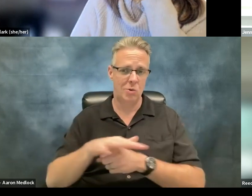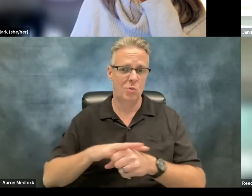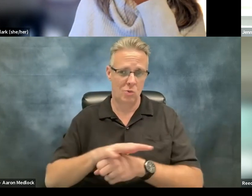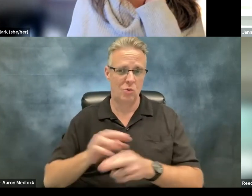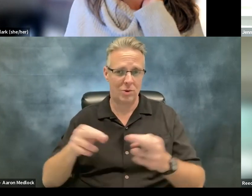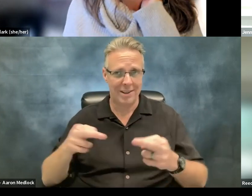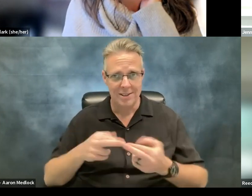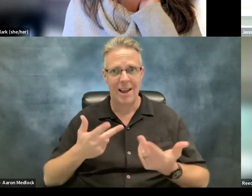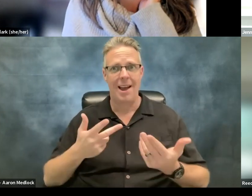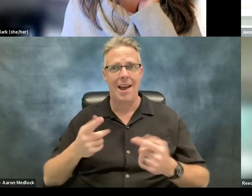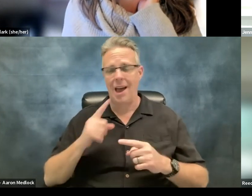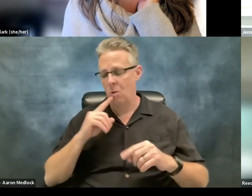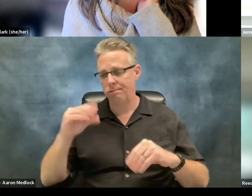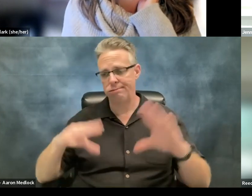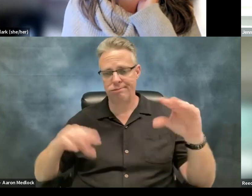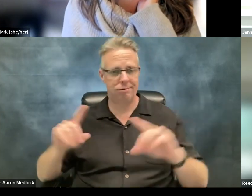and differences.